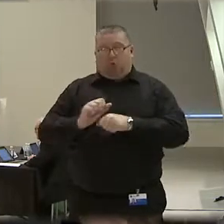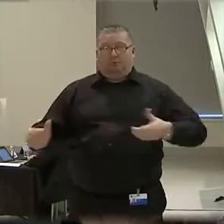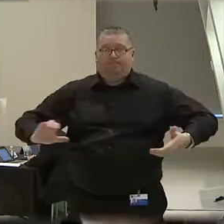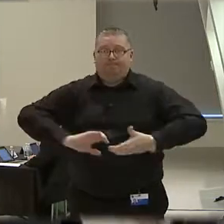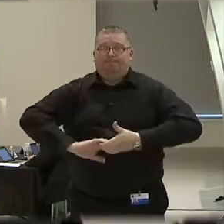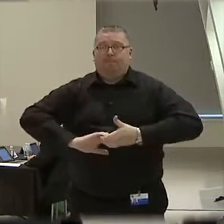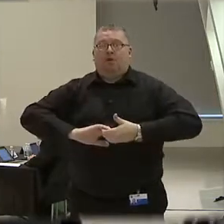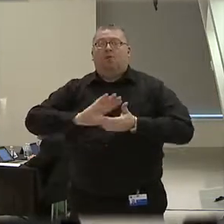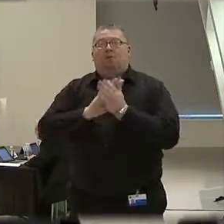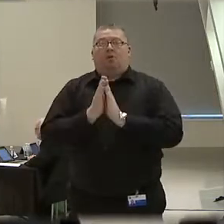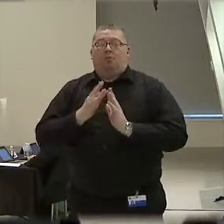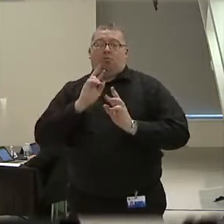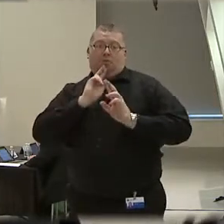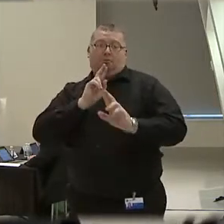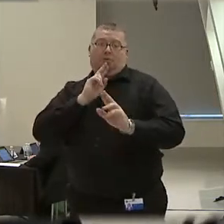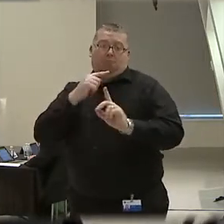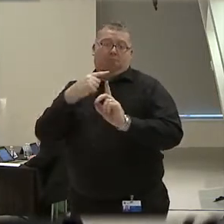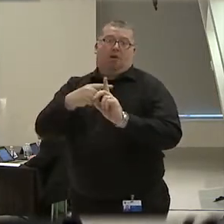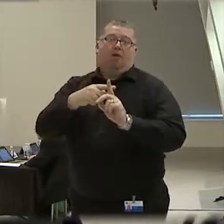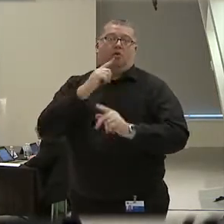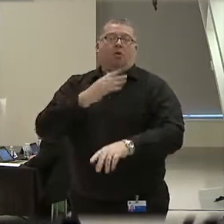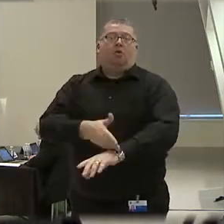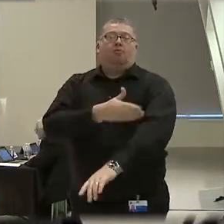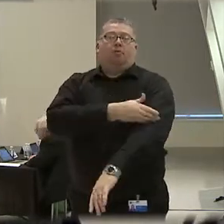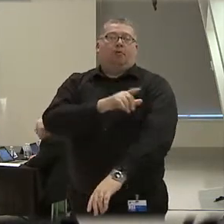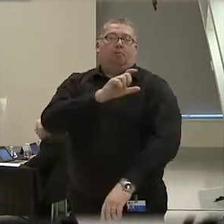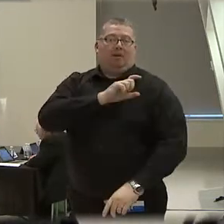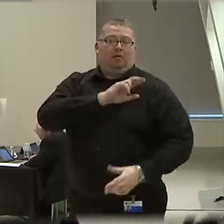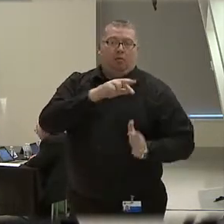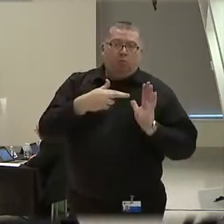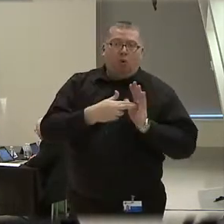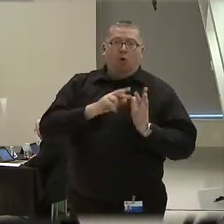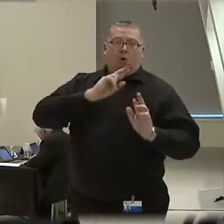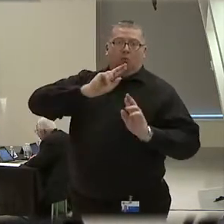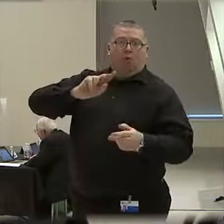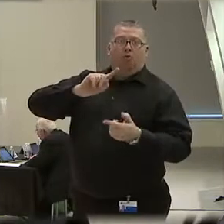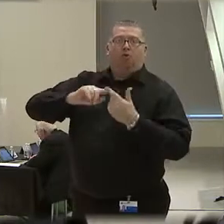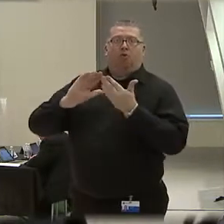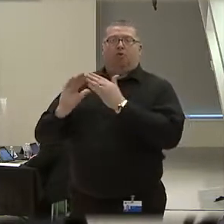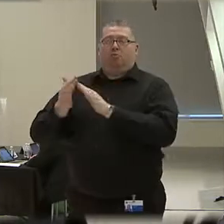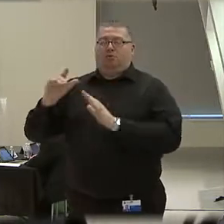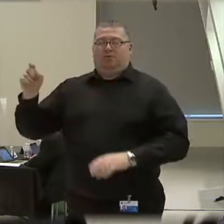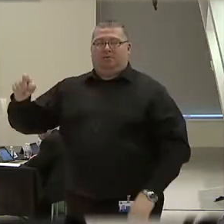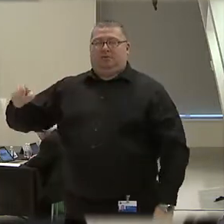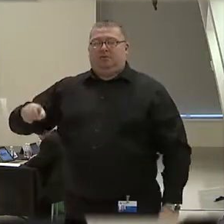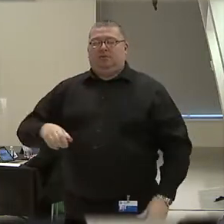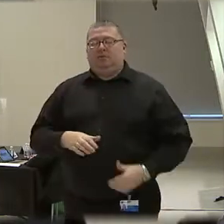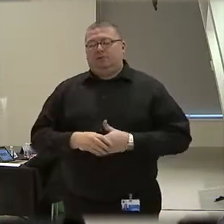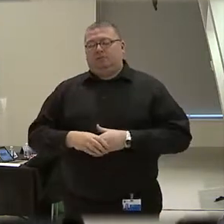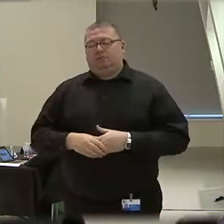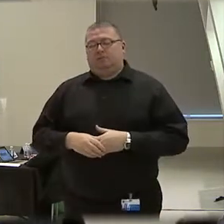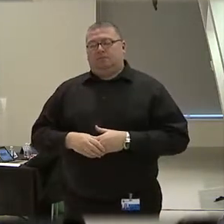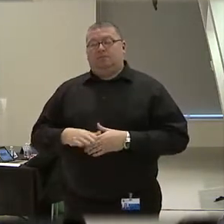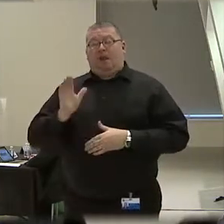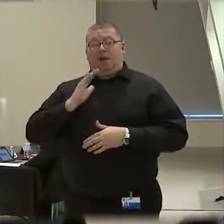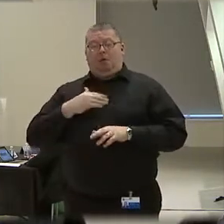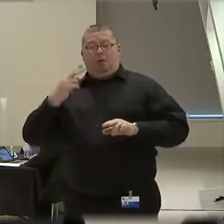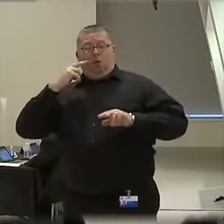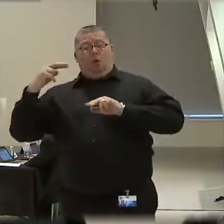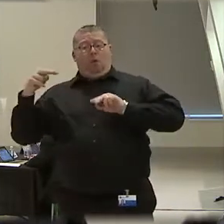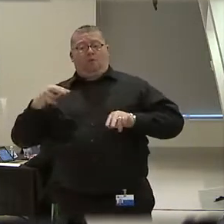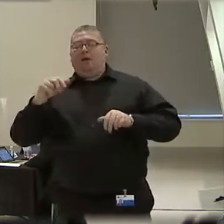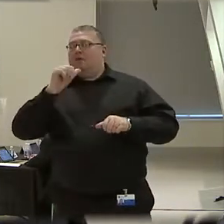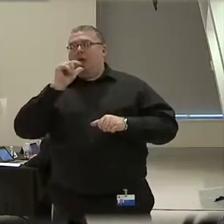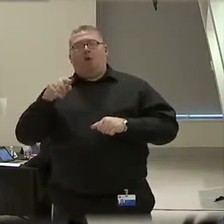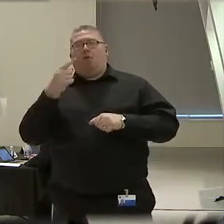and proactively to improve policing and make it more responsive to the community. Civilian oversight alone is not sufficient